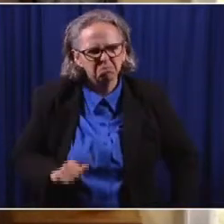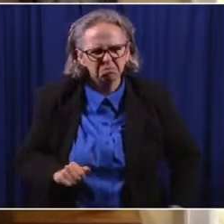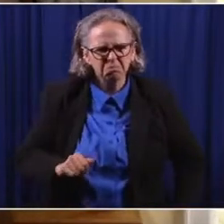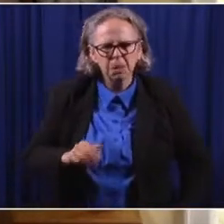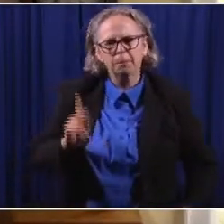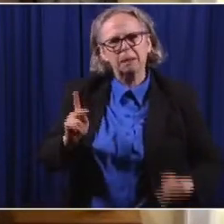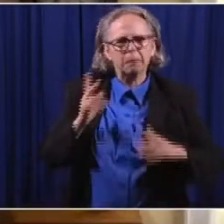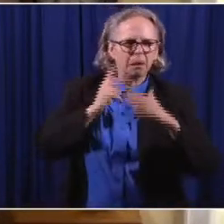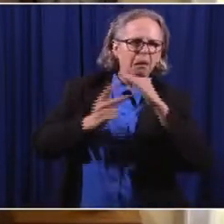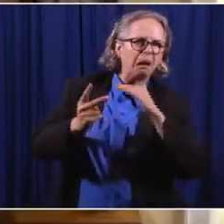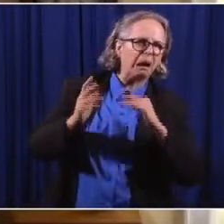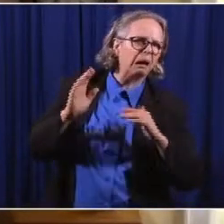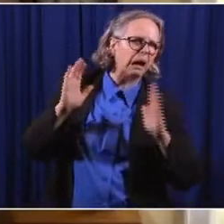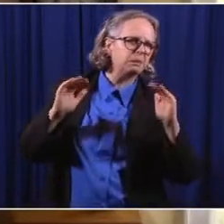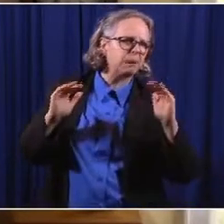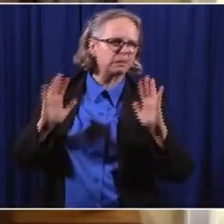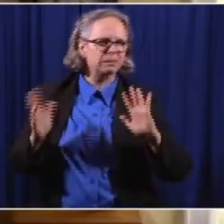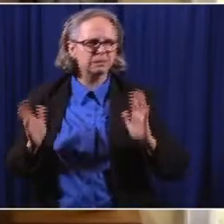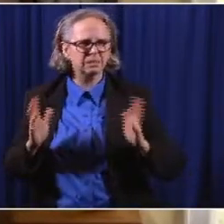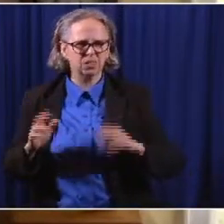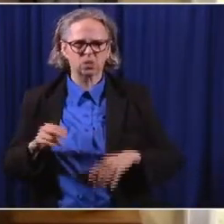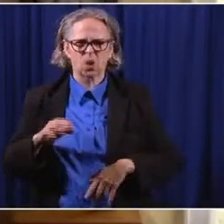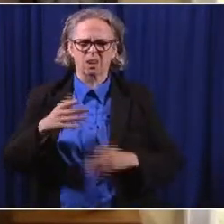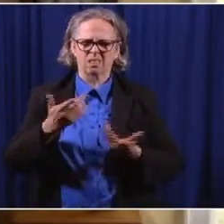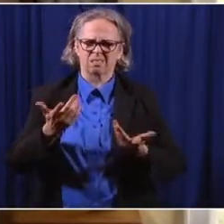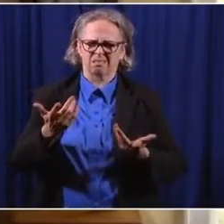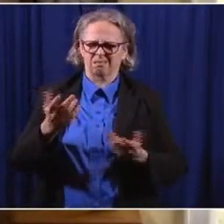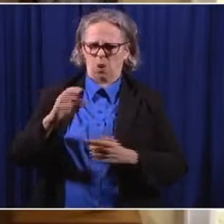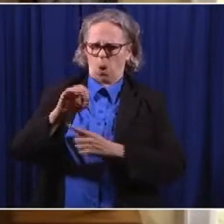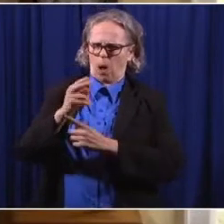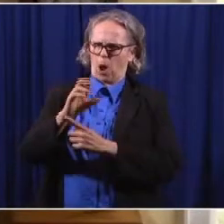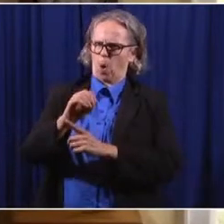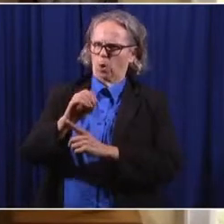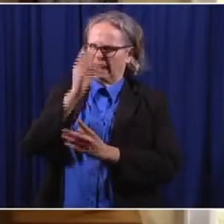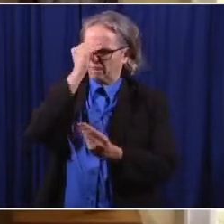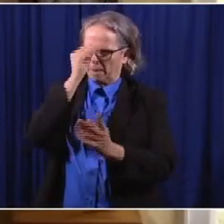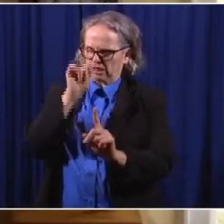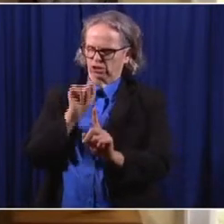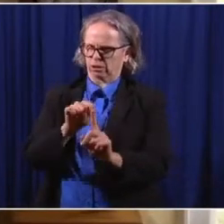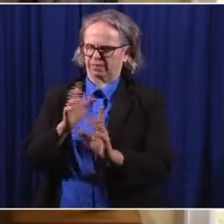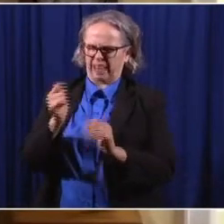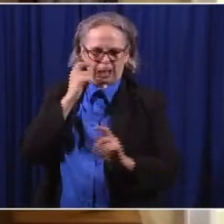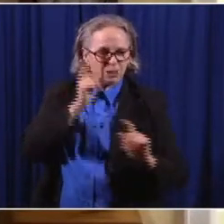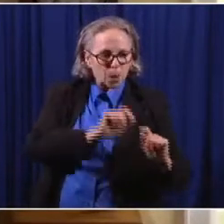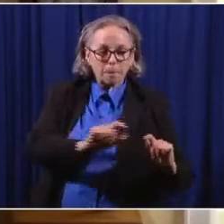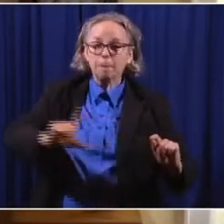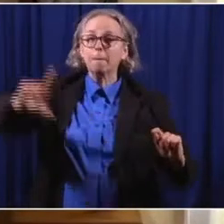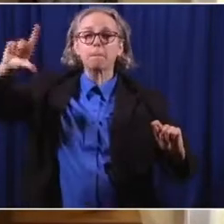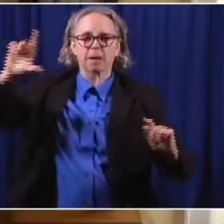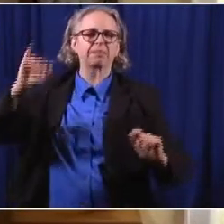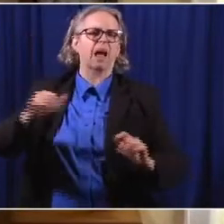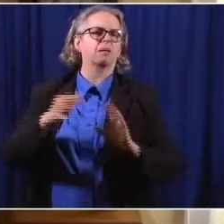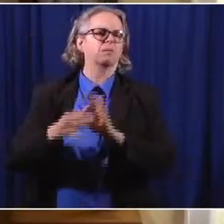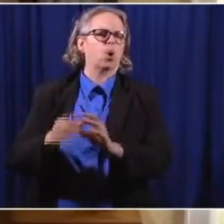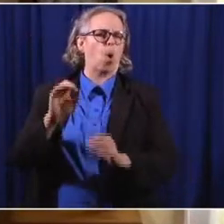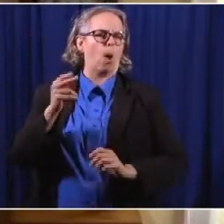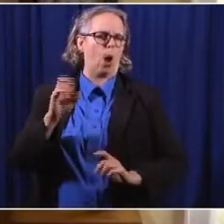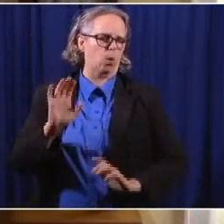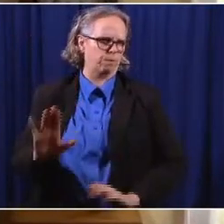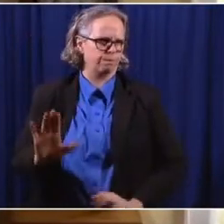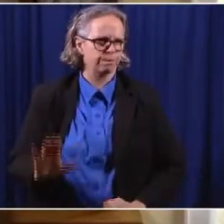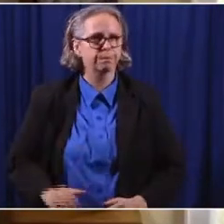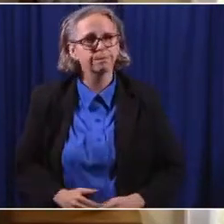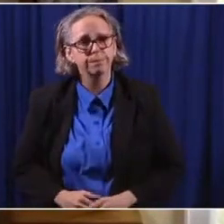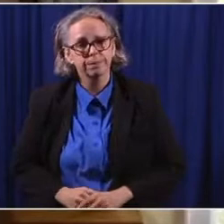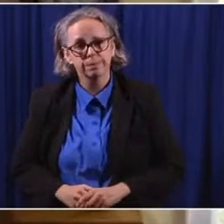this is Ohio data, and this tells you kind of what we are seeing in Ohio. Eric, let's go to the